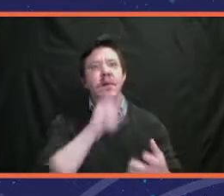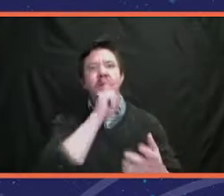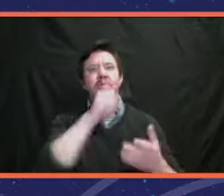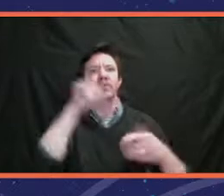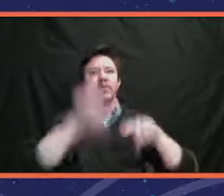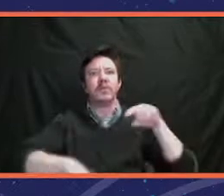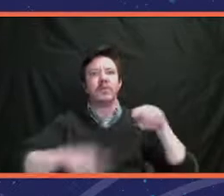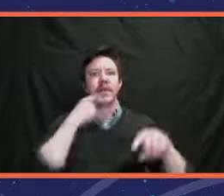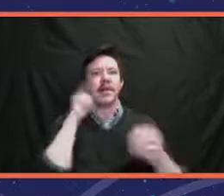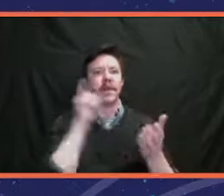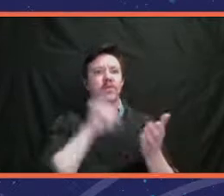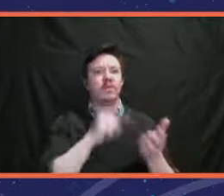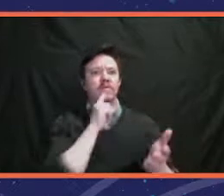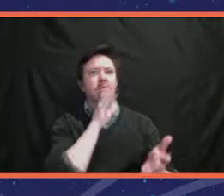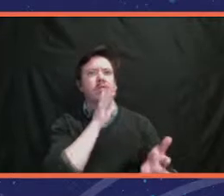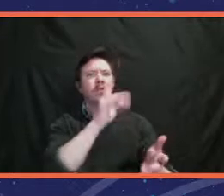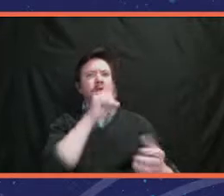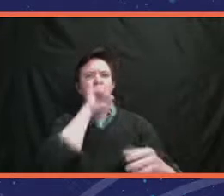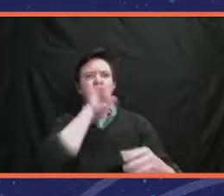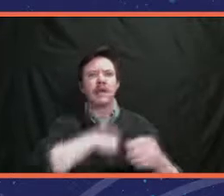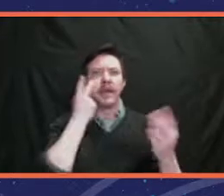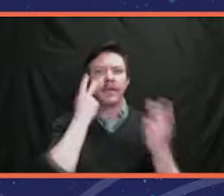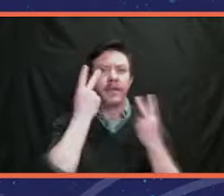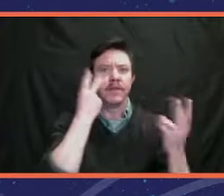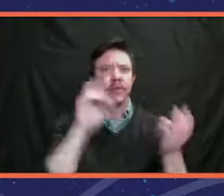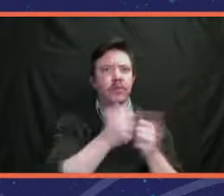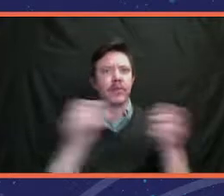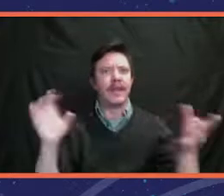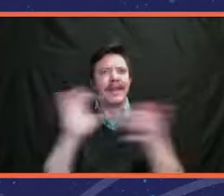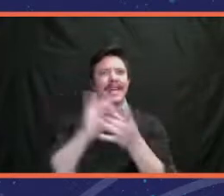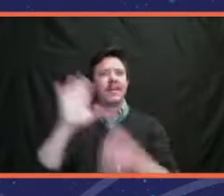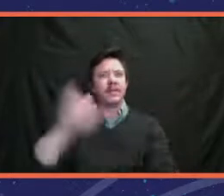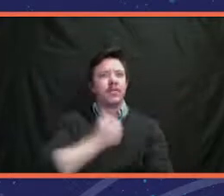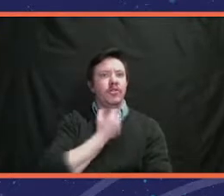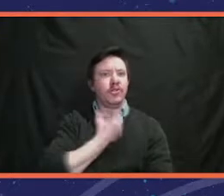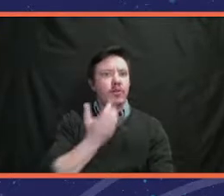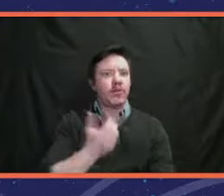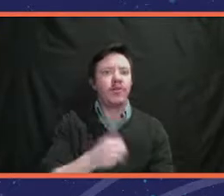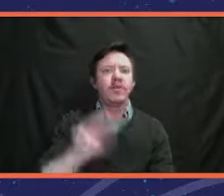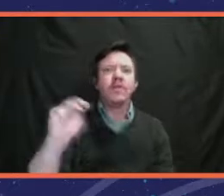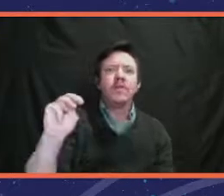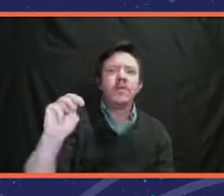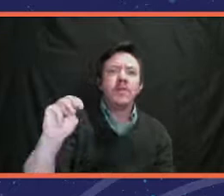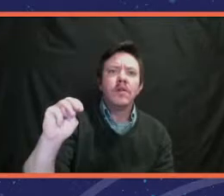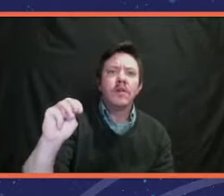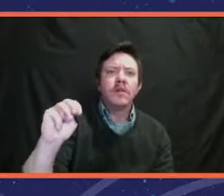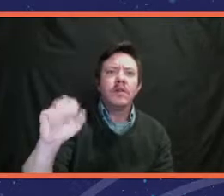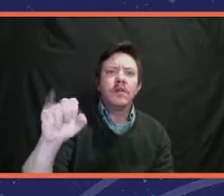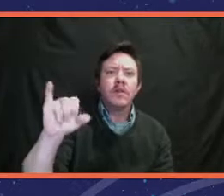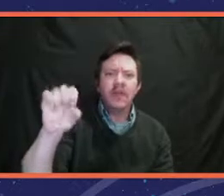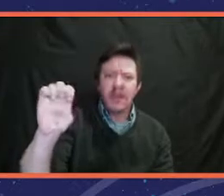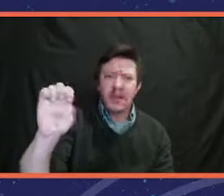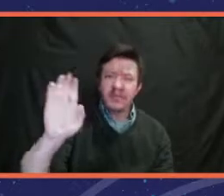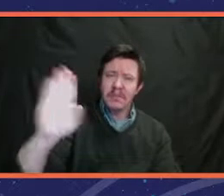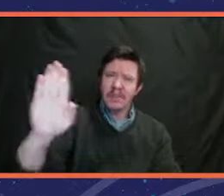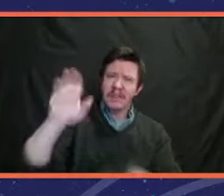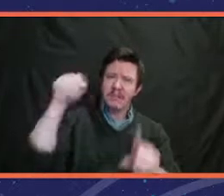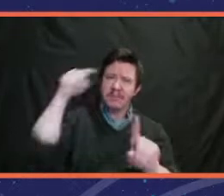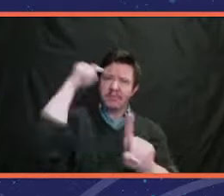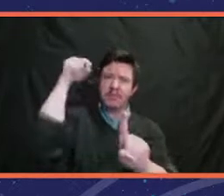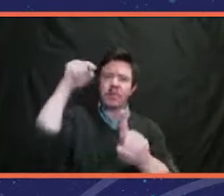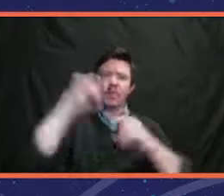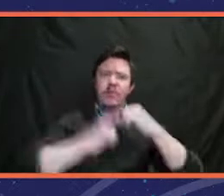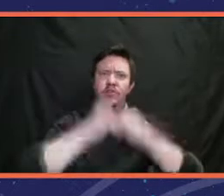you give to the words that you speak to. Maisie, a lot of your work is about structural. It's like, what will this new